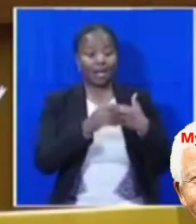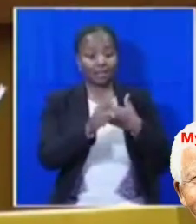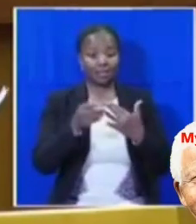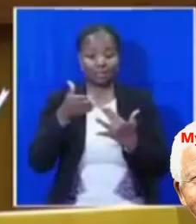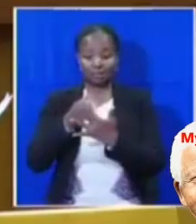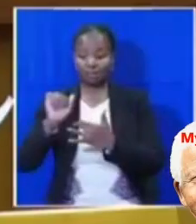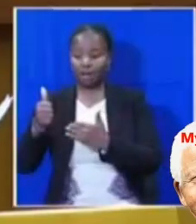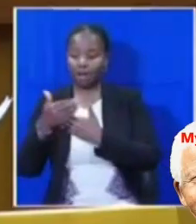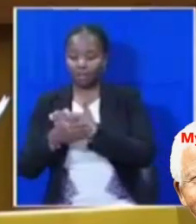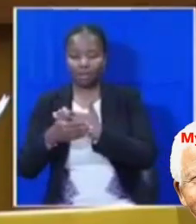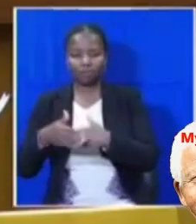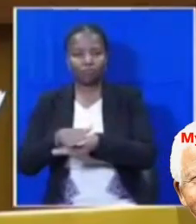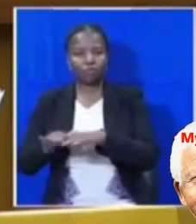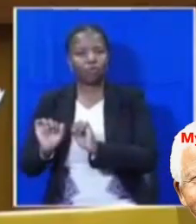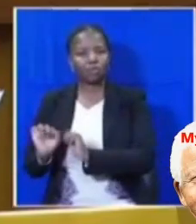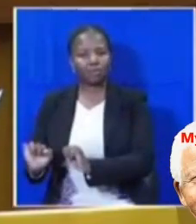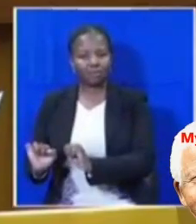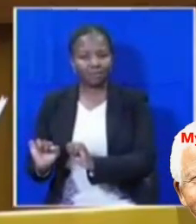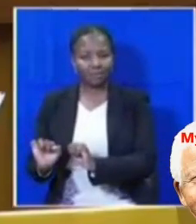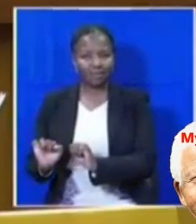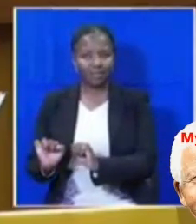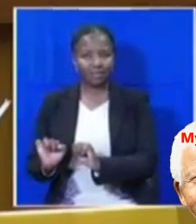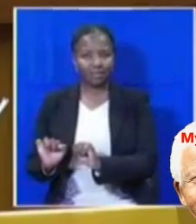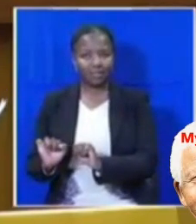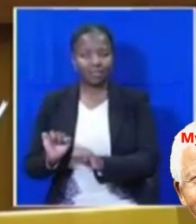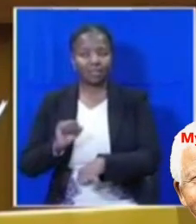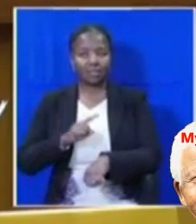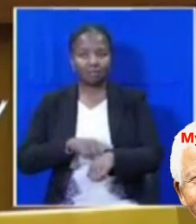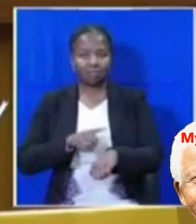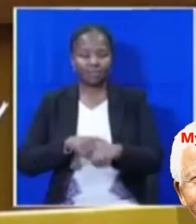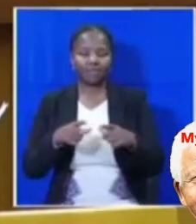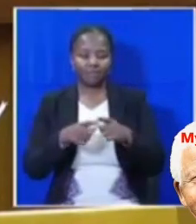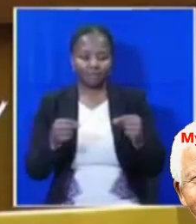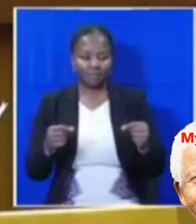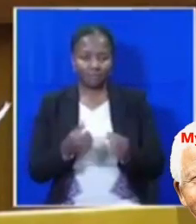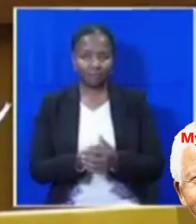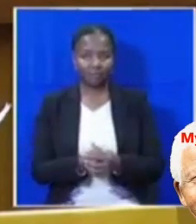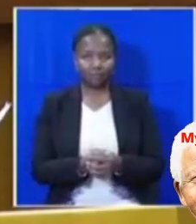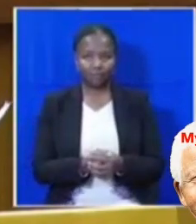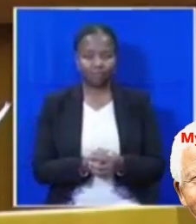in the internal affairs of another. Honorable Minister, your time has expired.